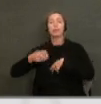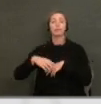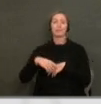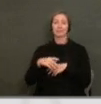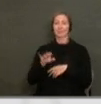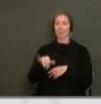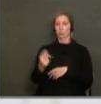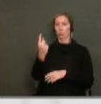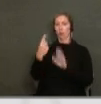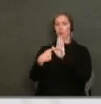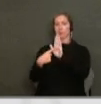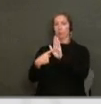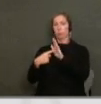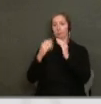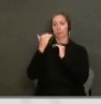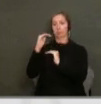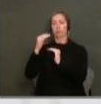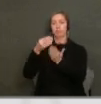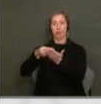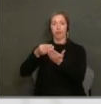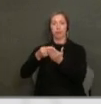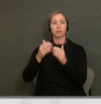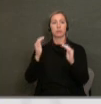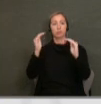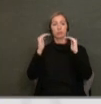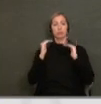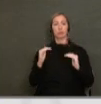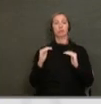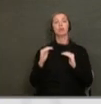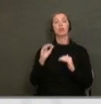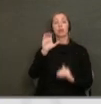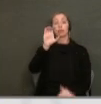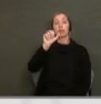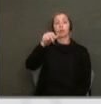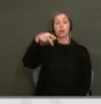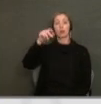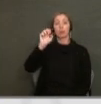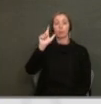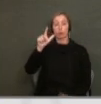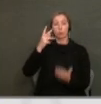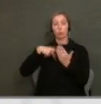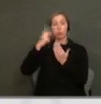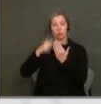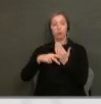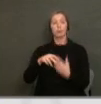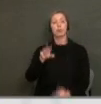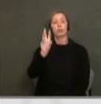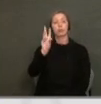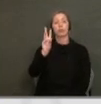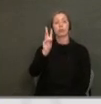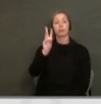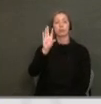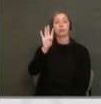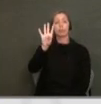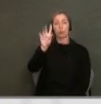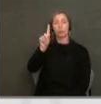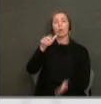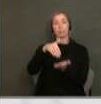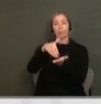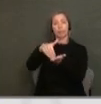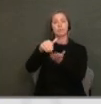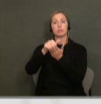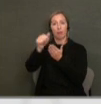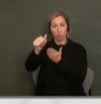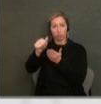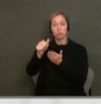fund. The capital program, which is $641 million, represents capital improvements that